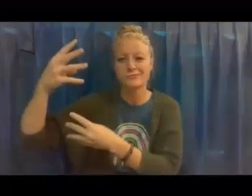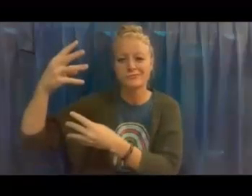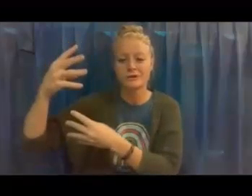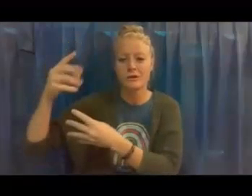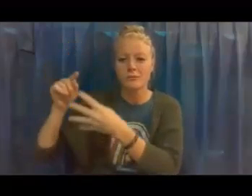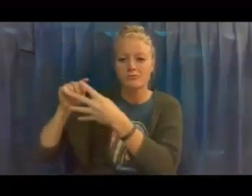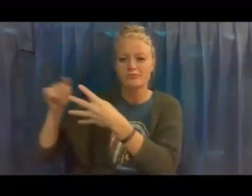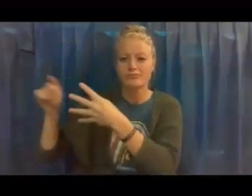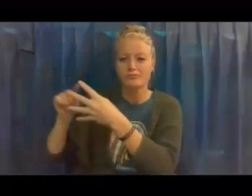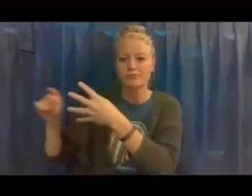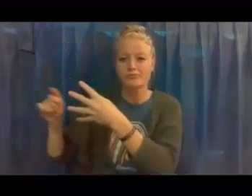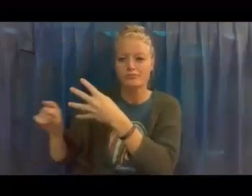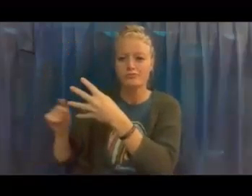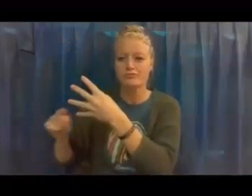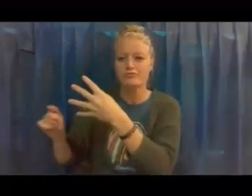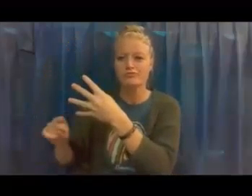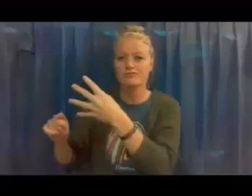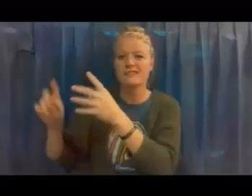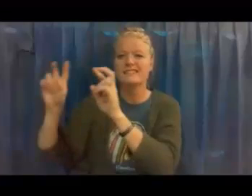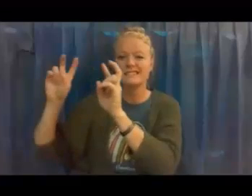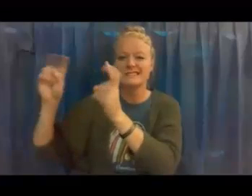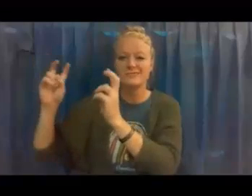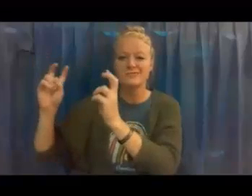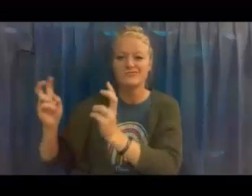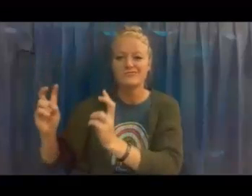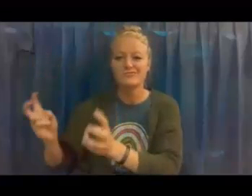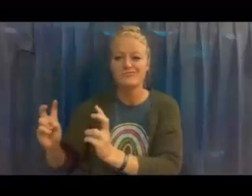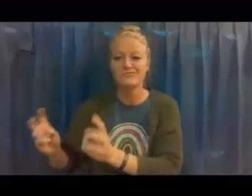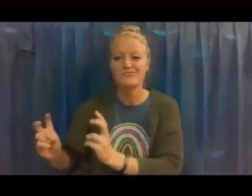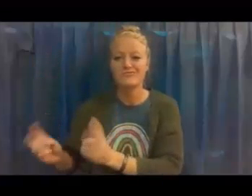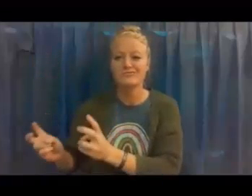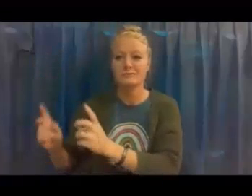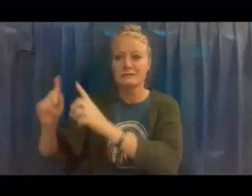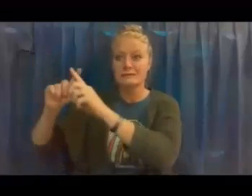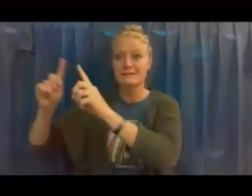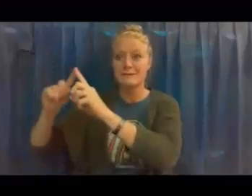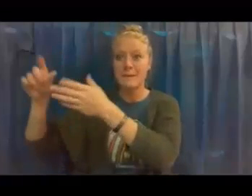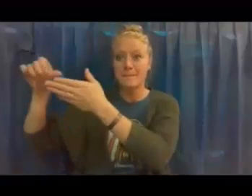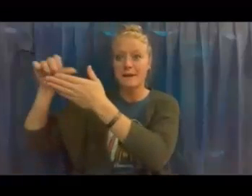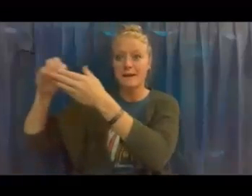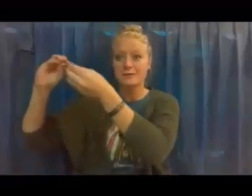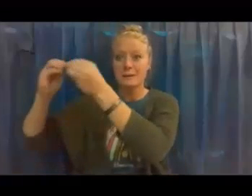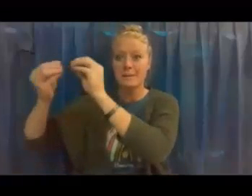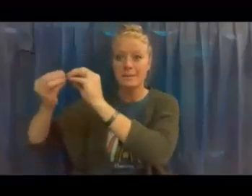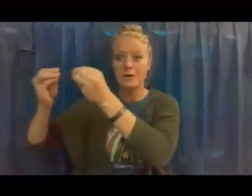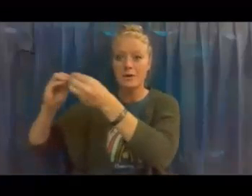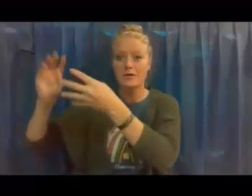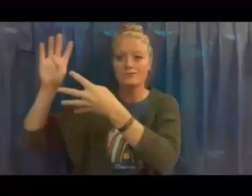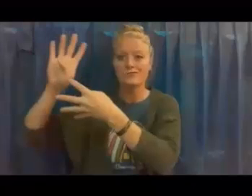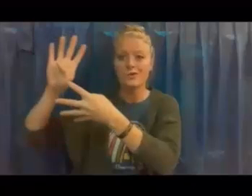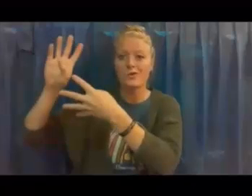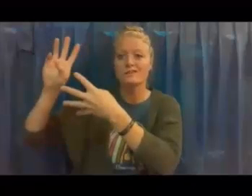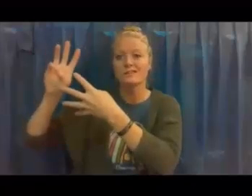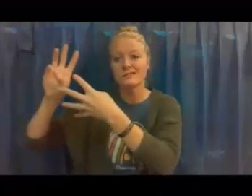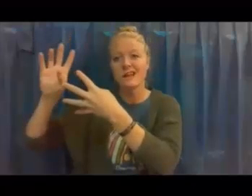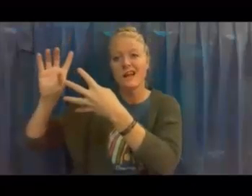Contents. It means the big list. Each line means a different subject, and